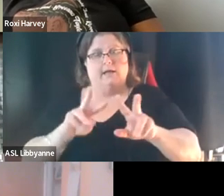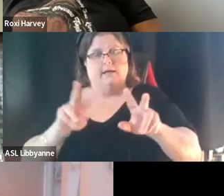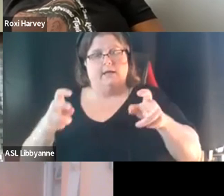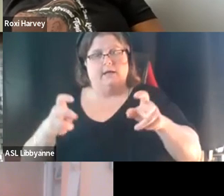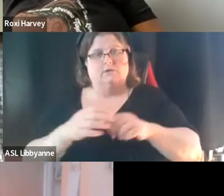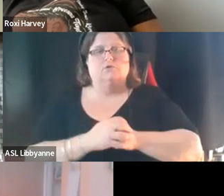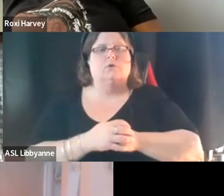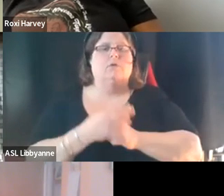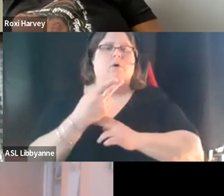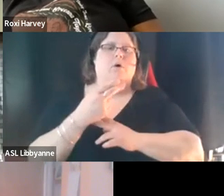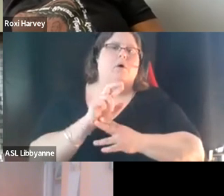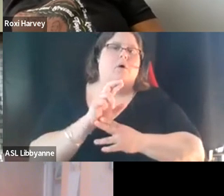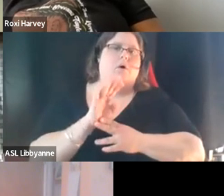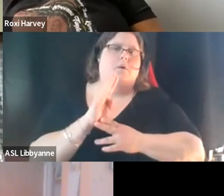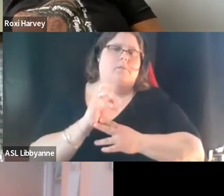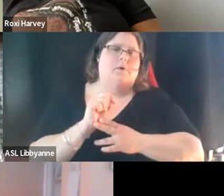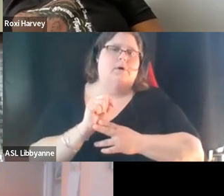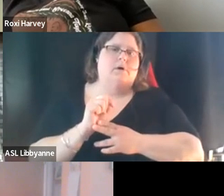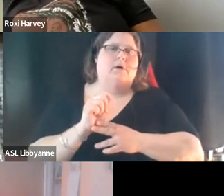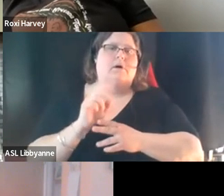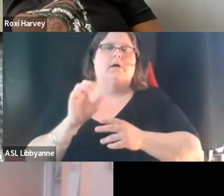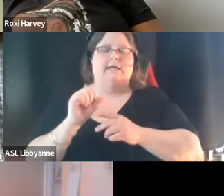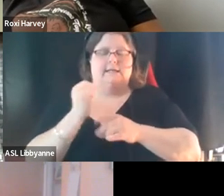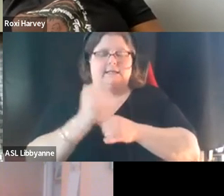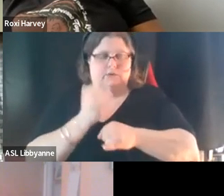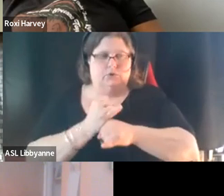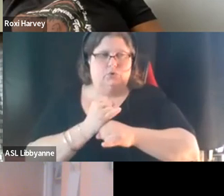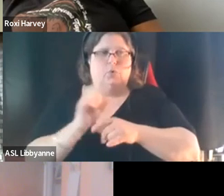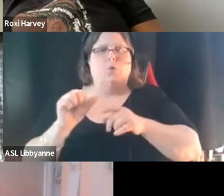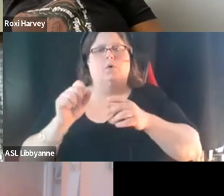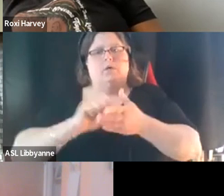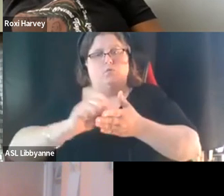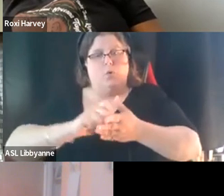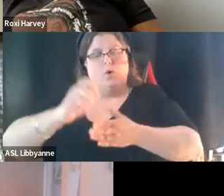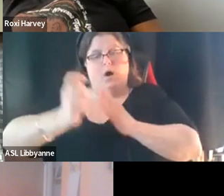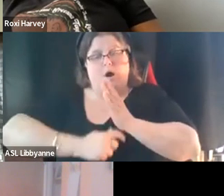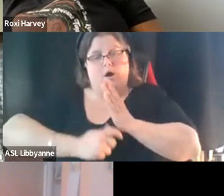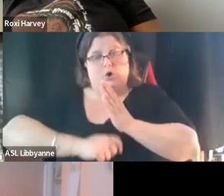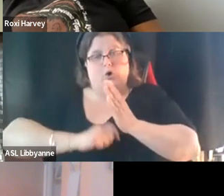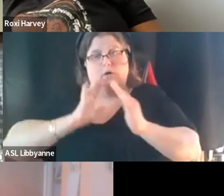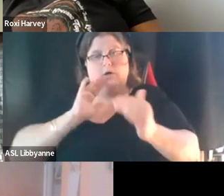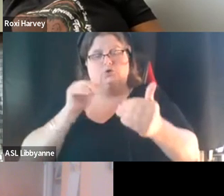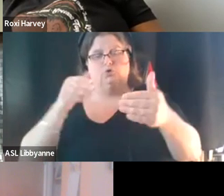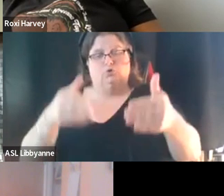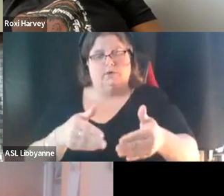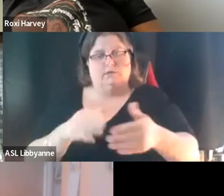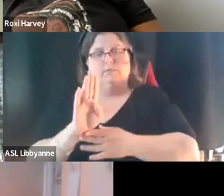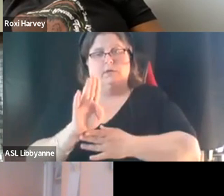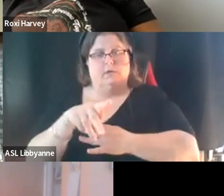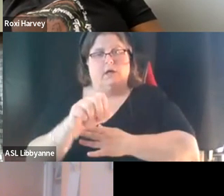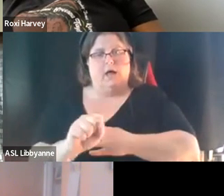Herbert Training Institute wrote an article addressing the BPS superintendent turnover. The title of the article